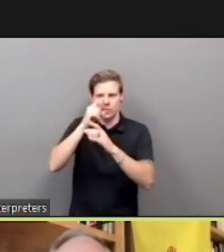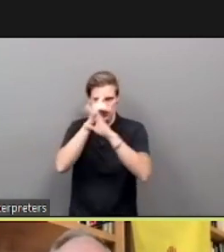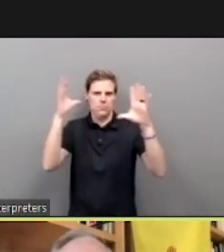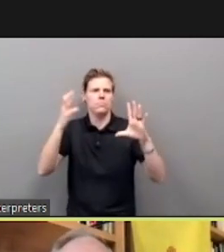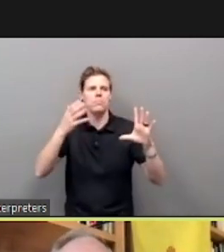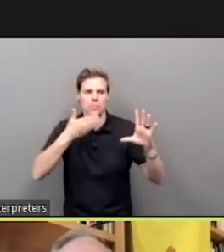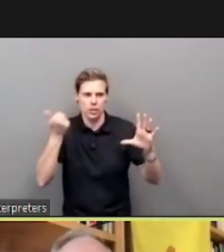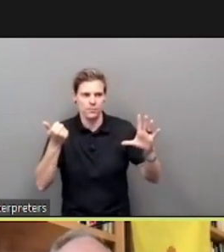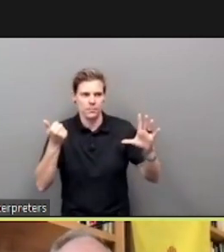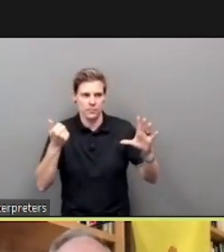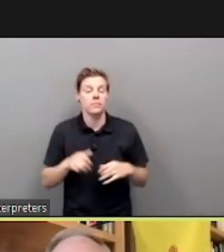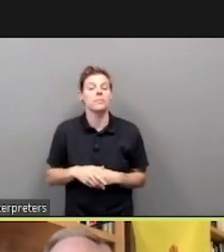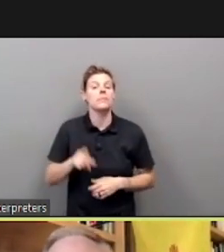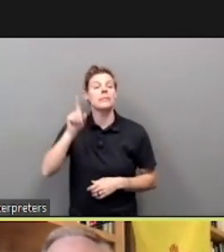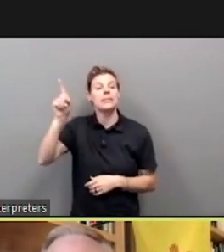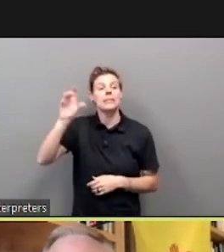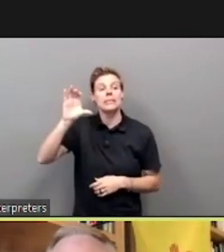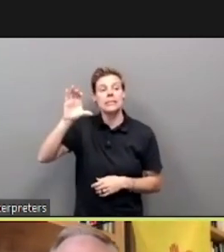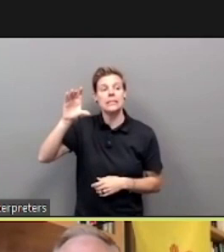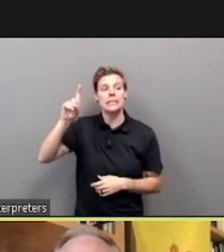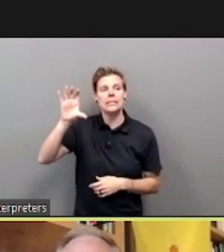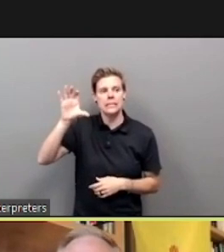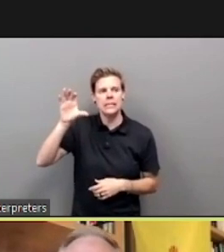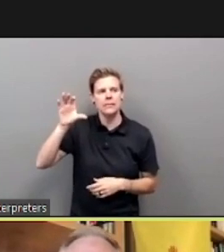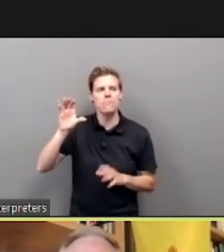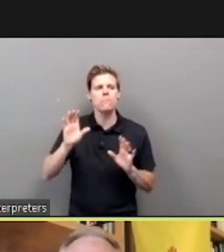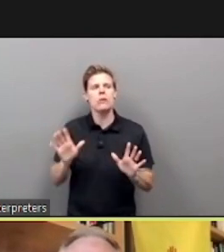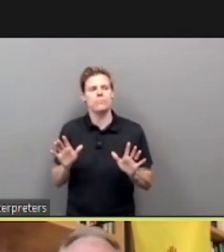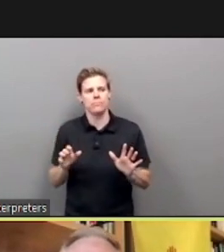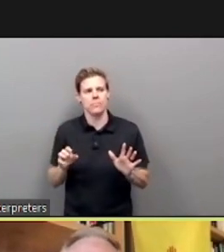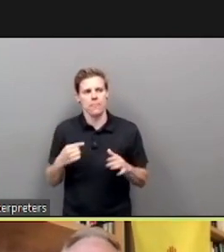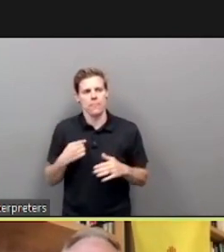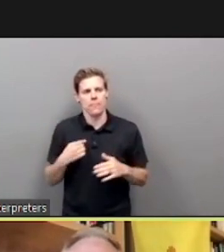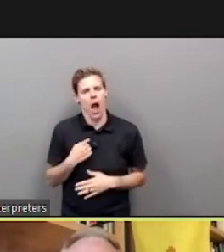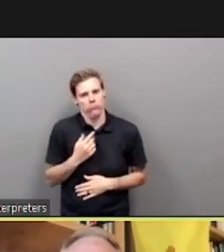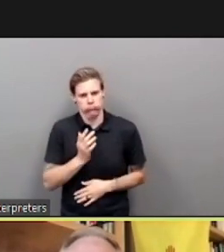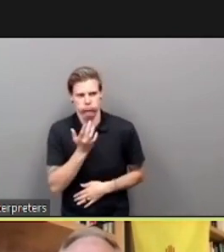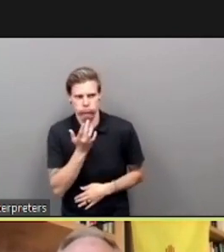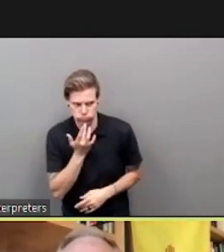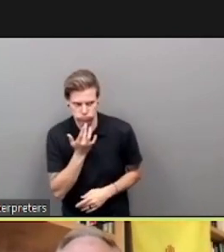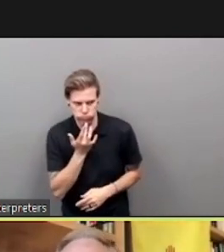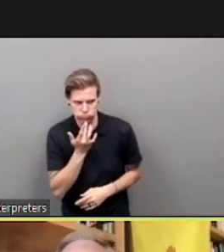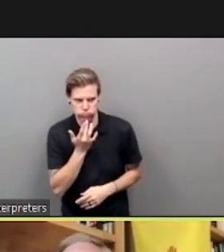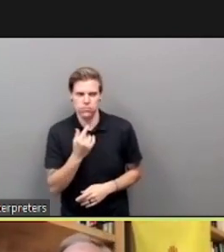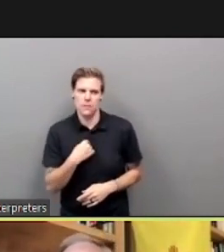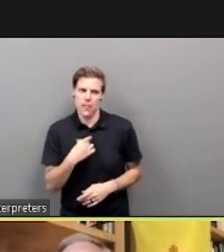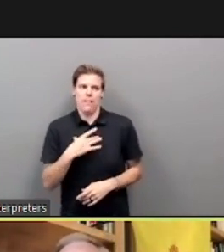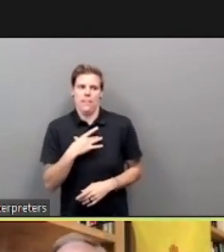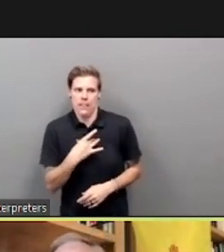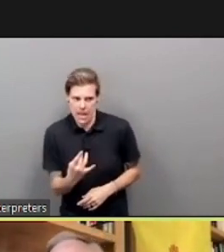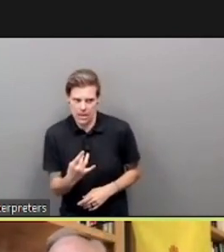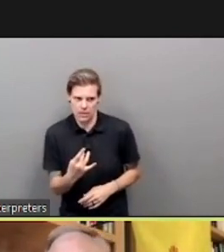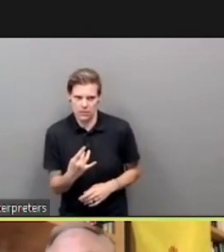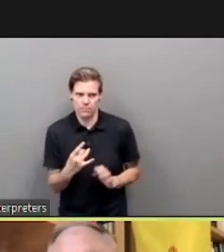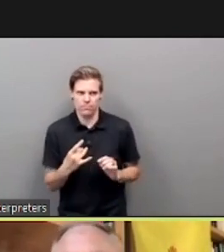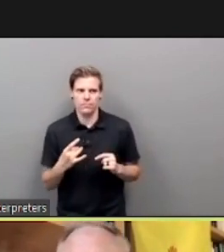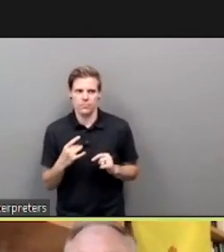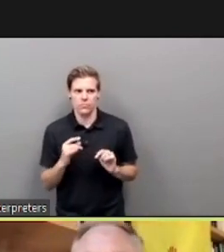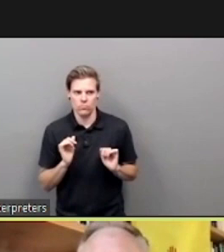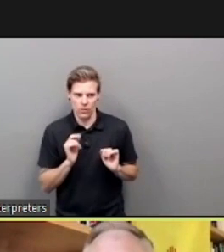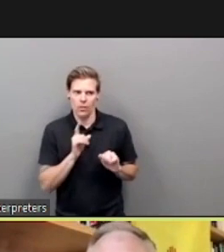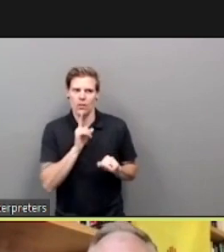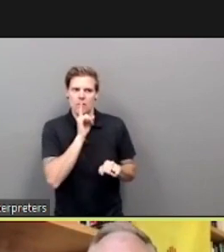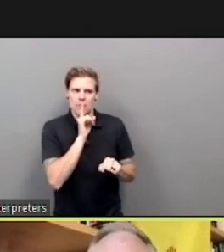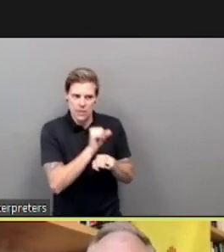well, I have a strong personal preference for reporting. If we're going to do epidemiology language, cases